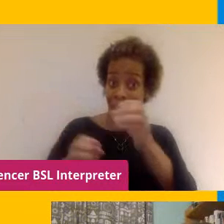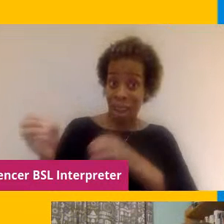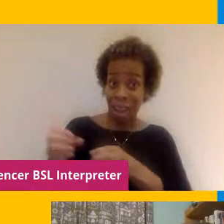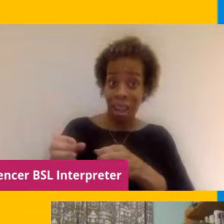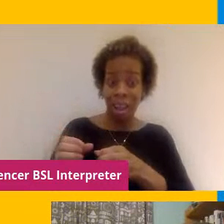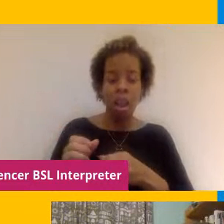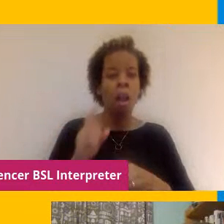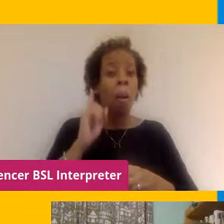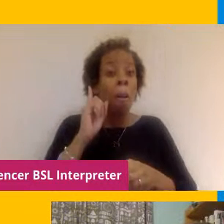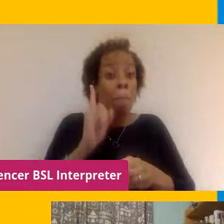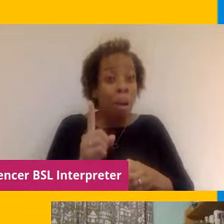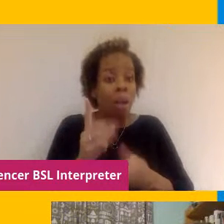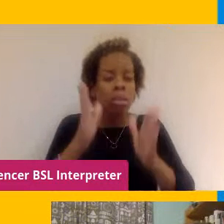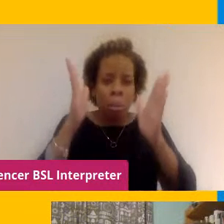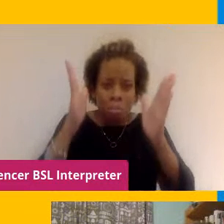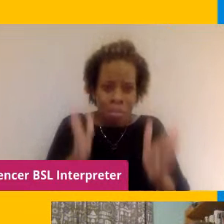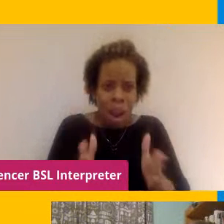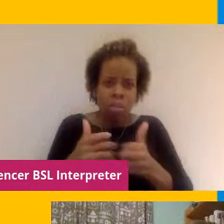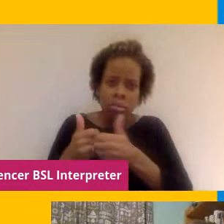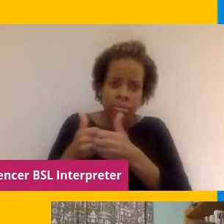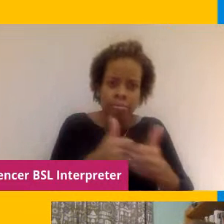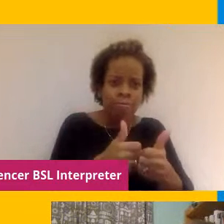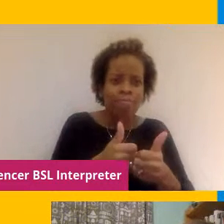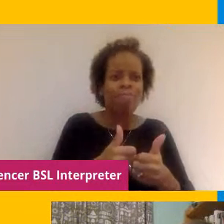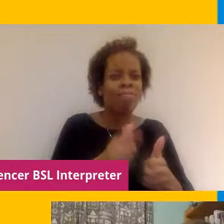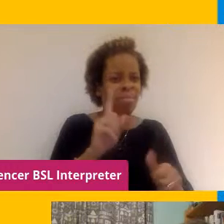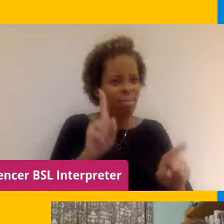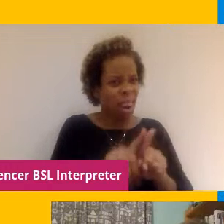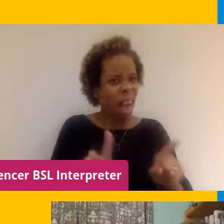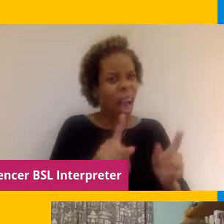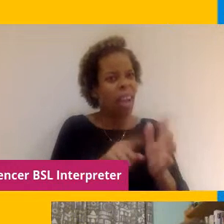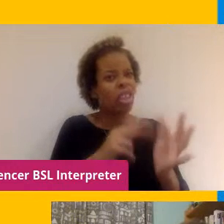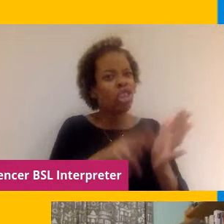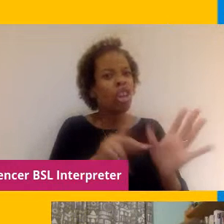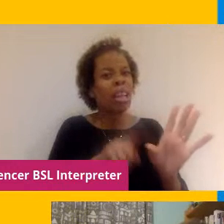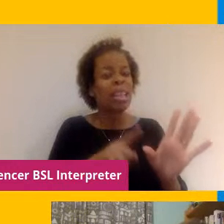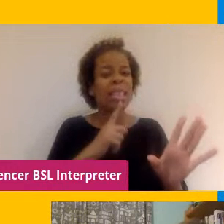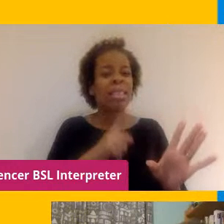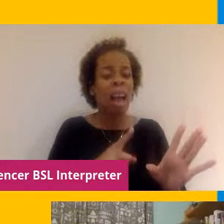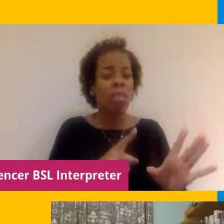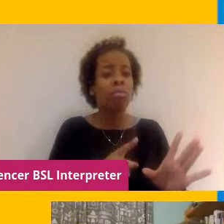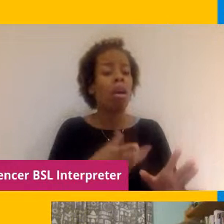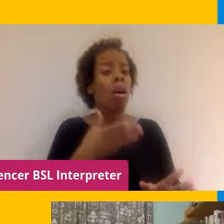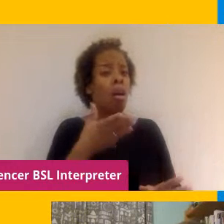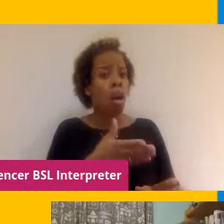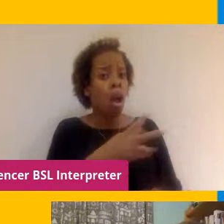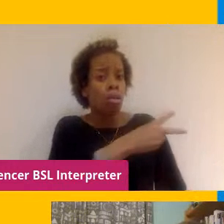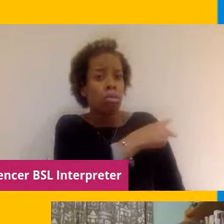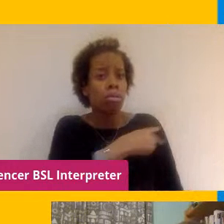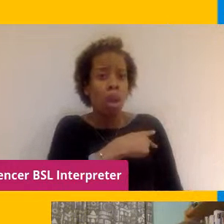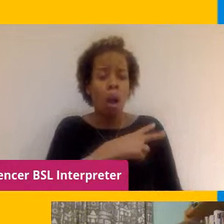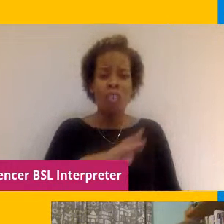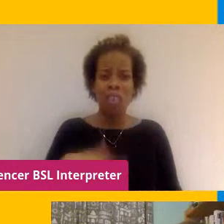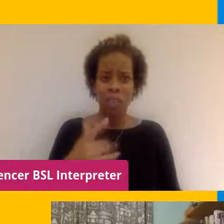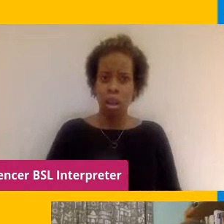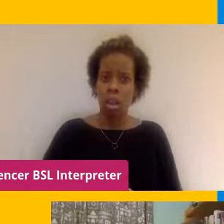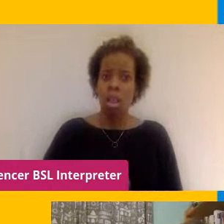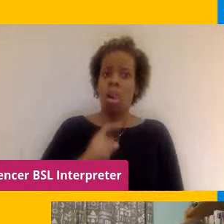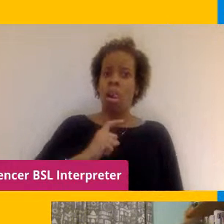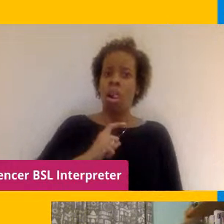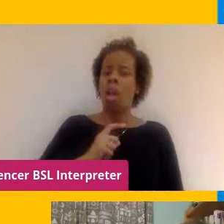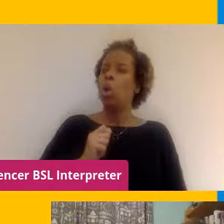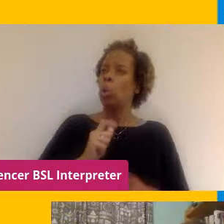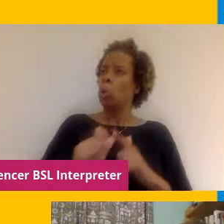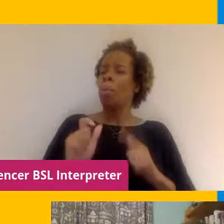mean anything unless it's backed up with a sort of what Jenny has just said about doing your best, and how that can look very different under very